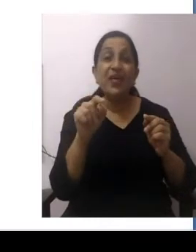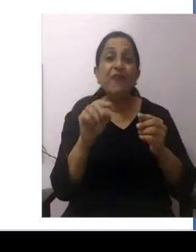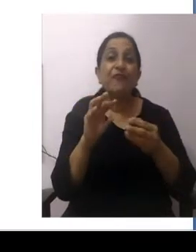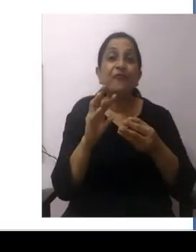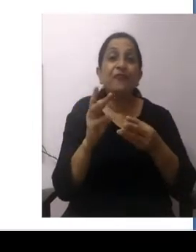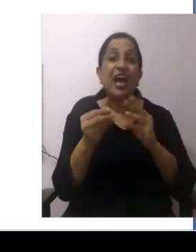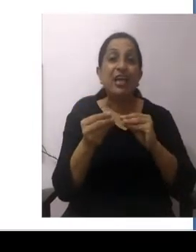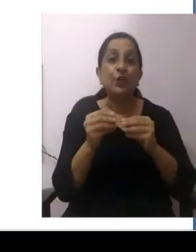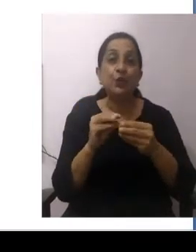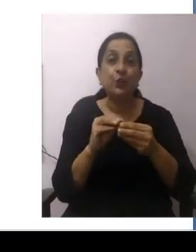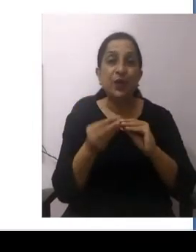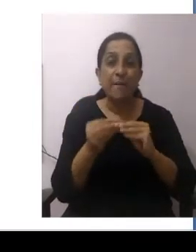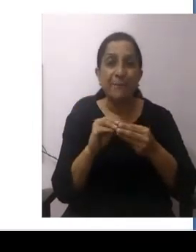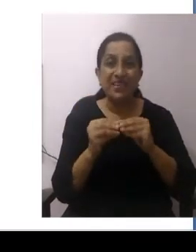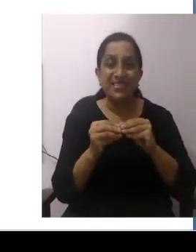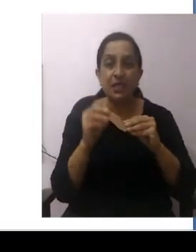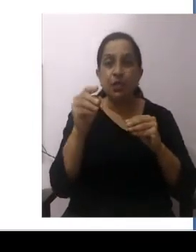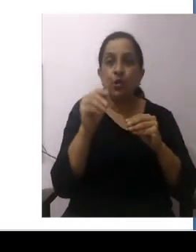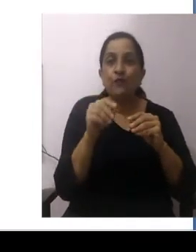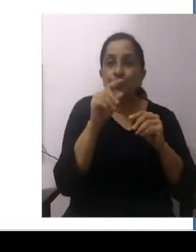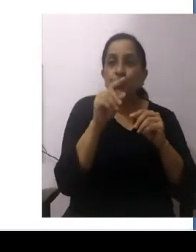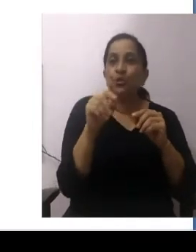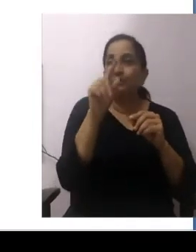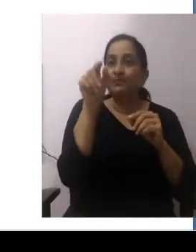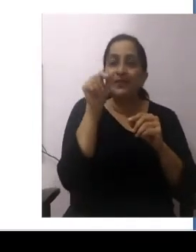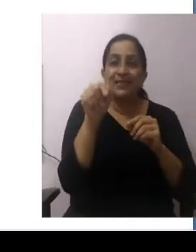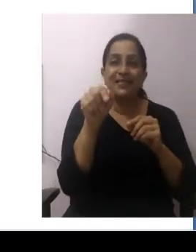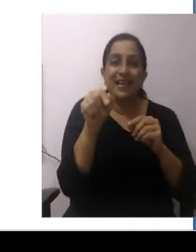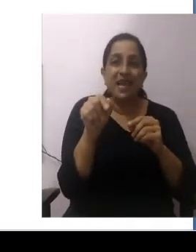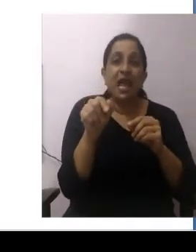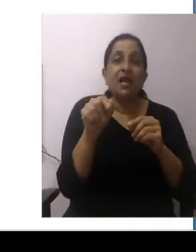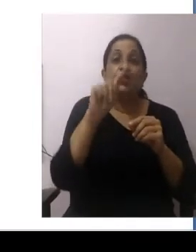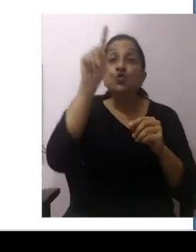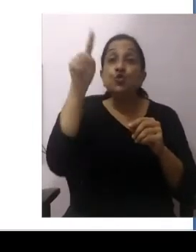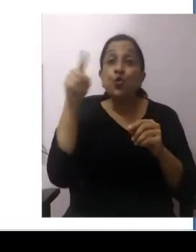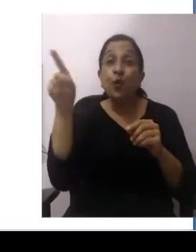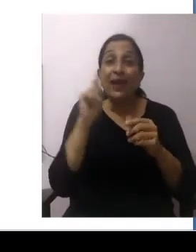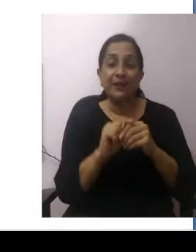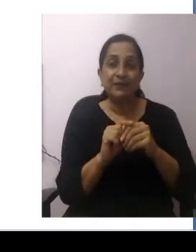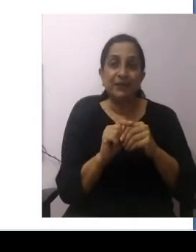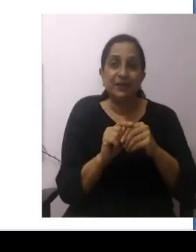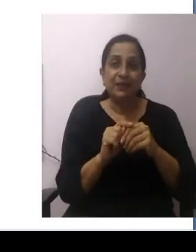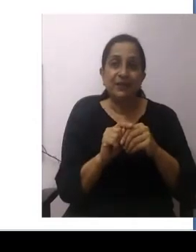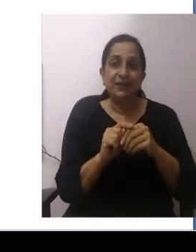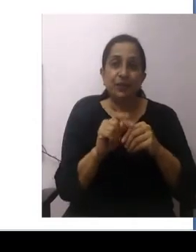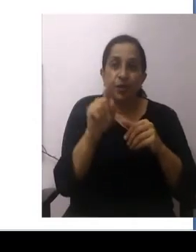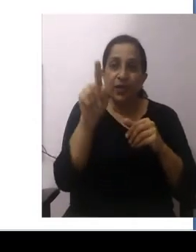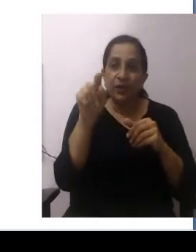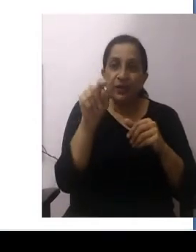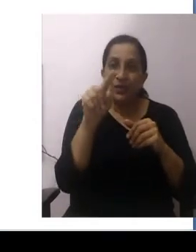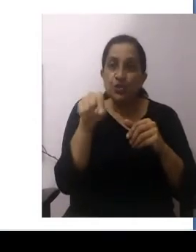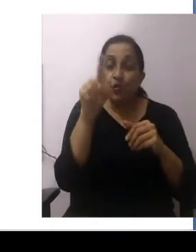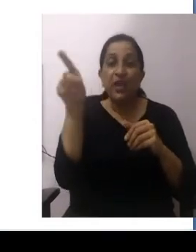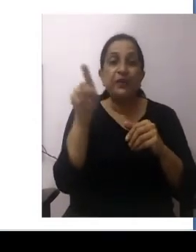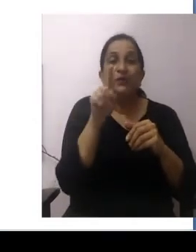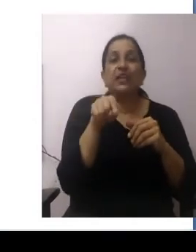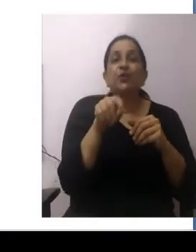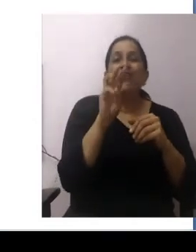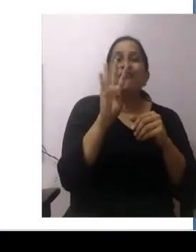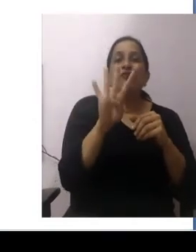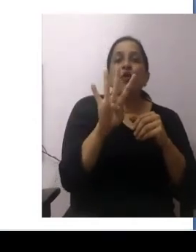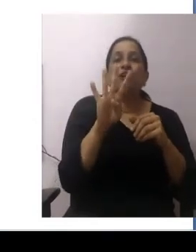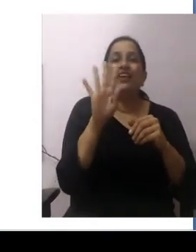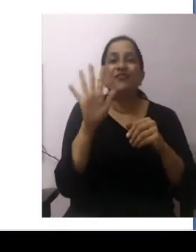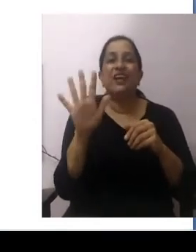becomes 45, and then for the B it becomes square root of